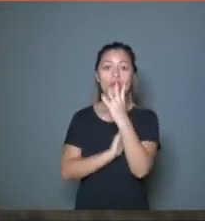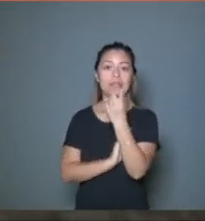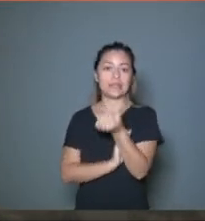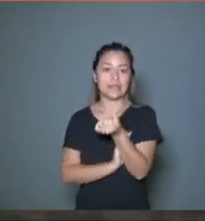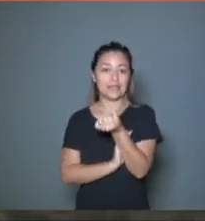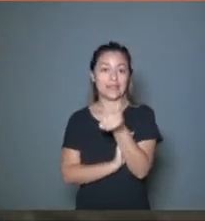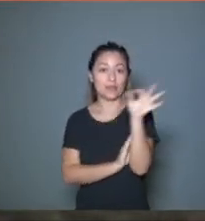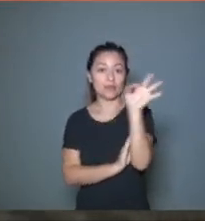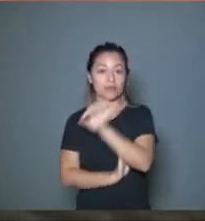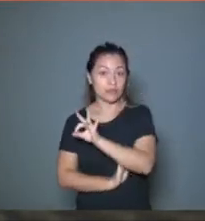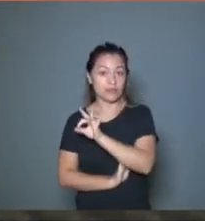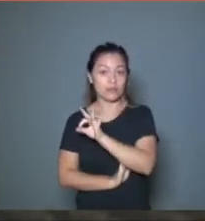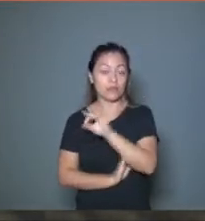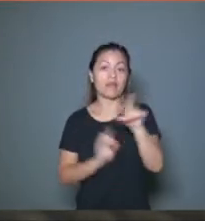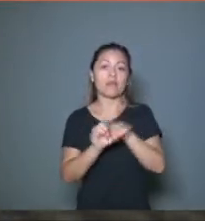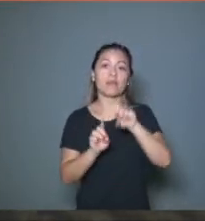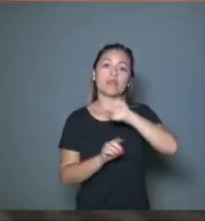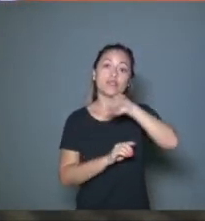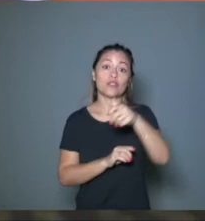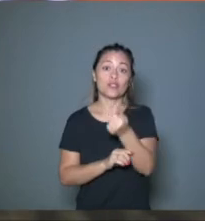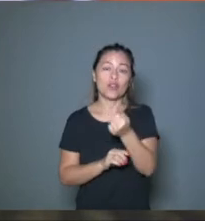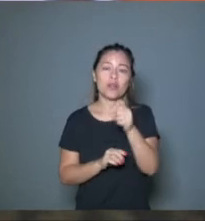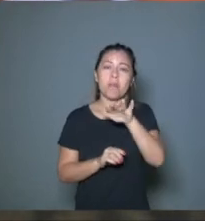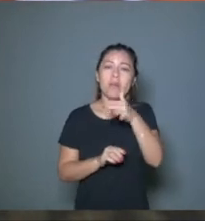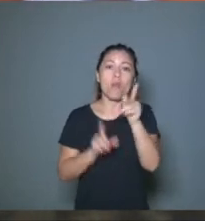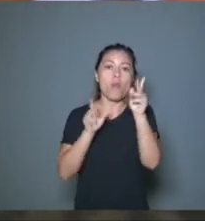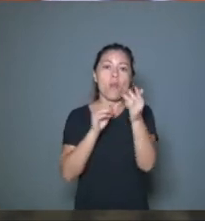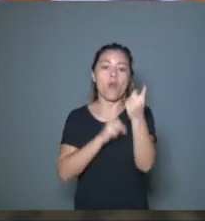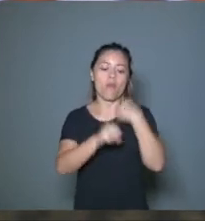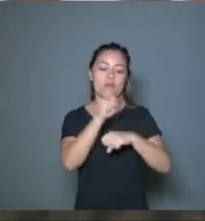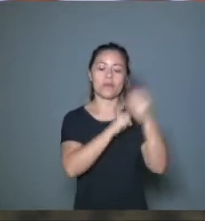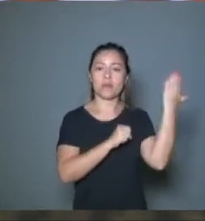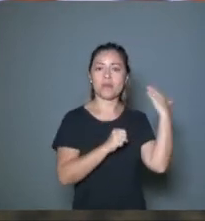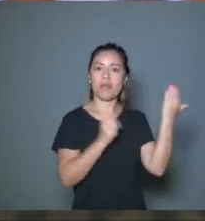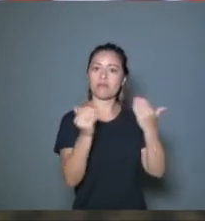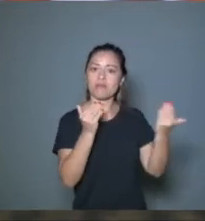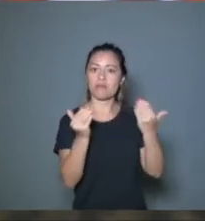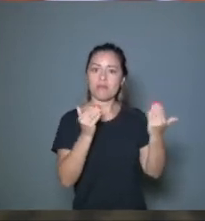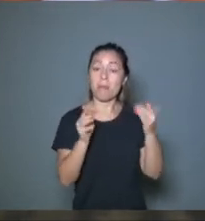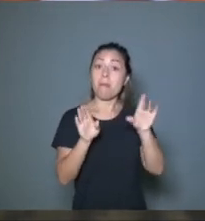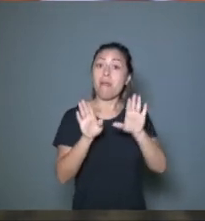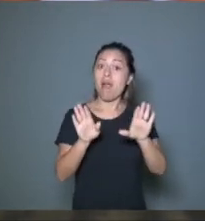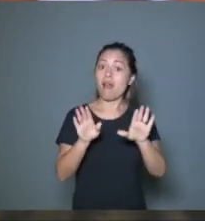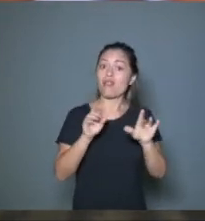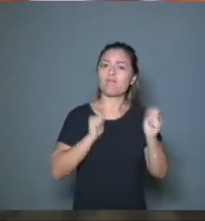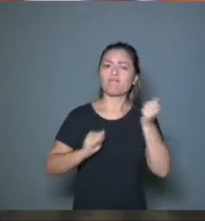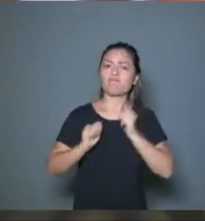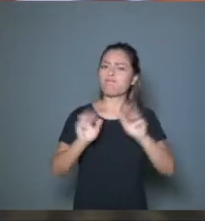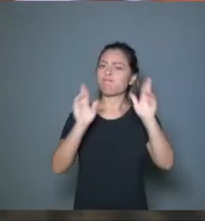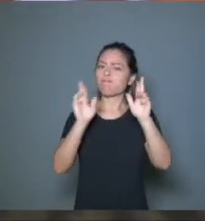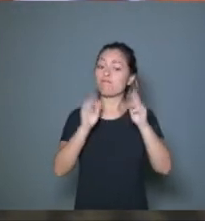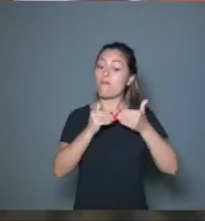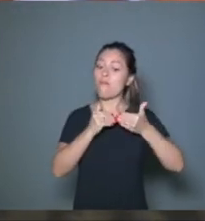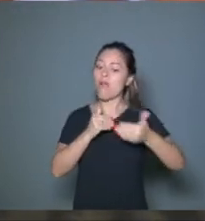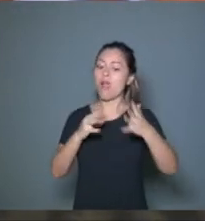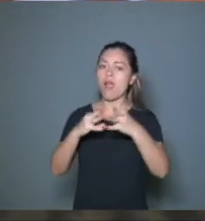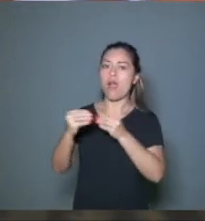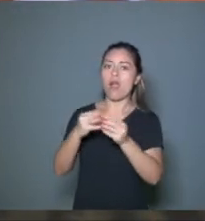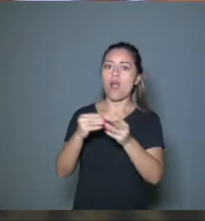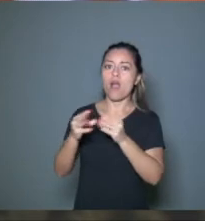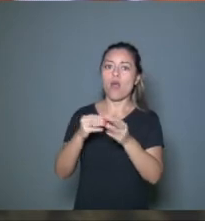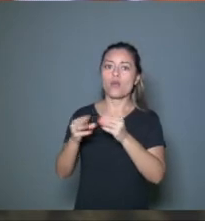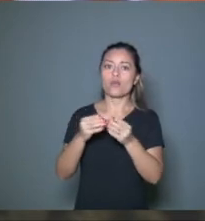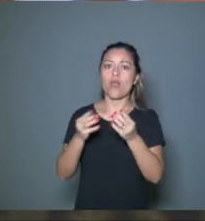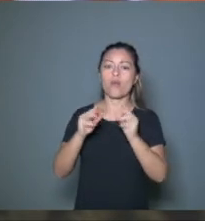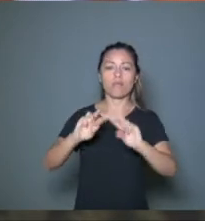we grew 46%. Our soybean yield was similar to what we had last year. And our expectation